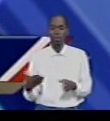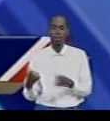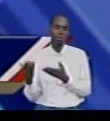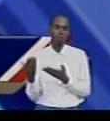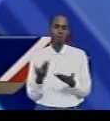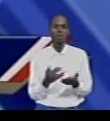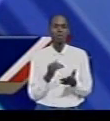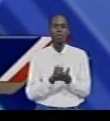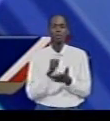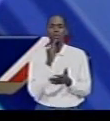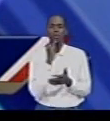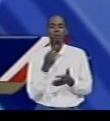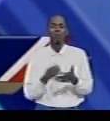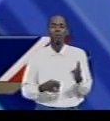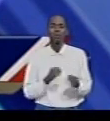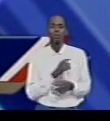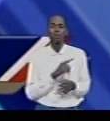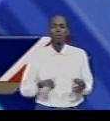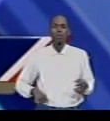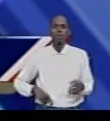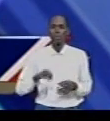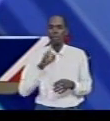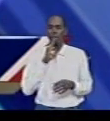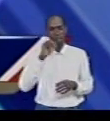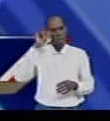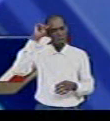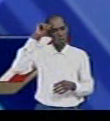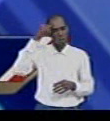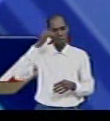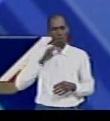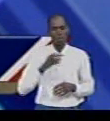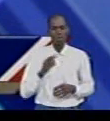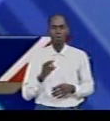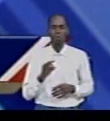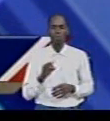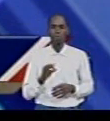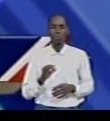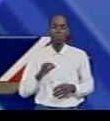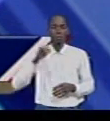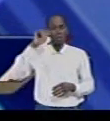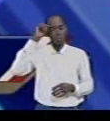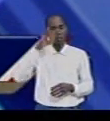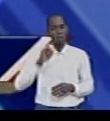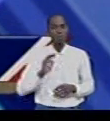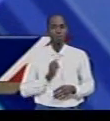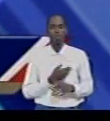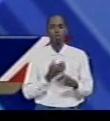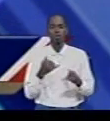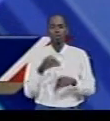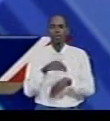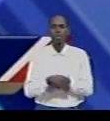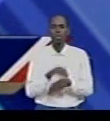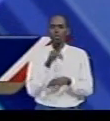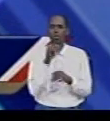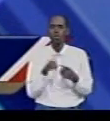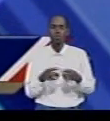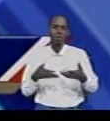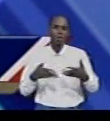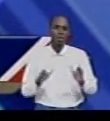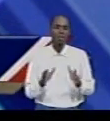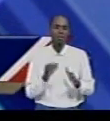the Lord is reminding us tonight not to get into, not to allow, and not to